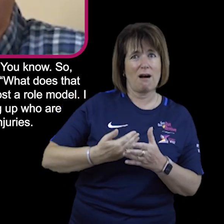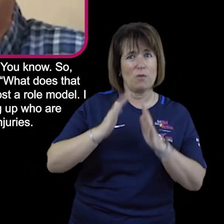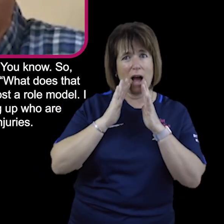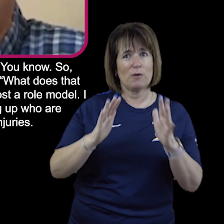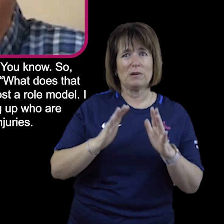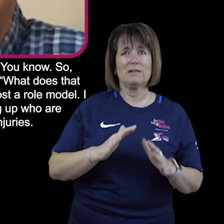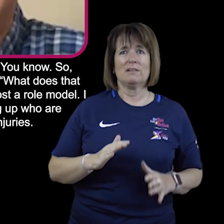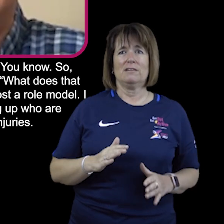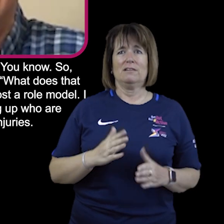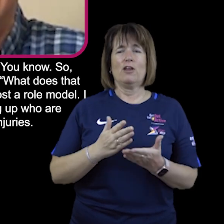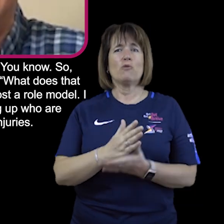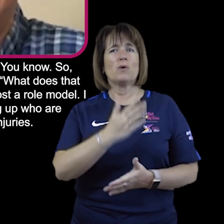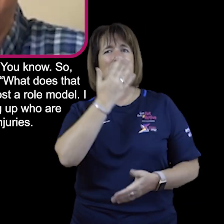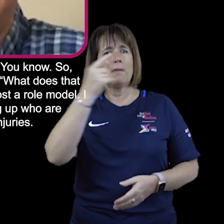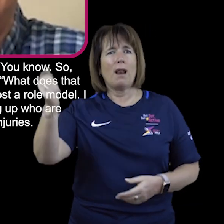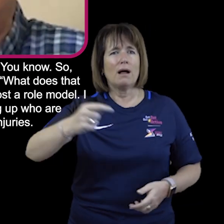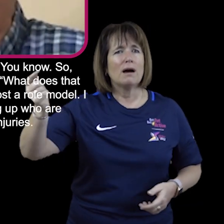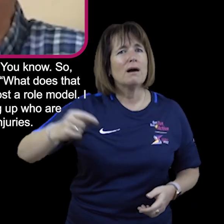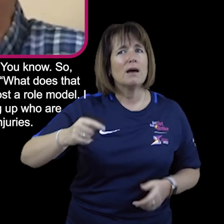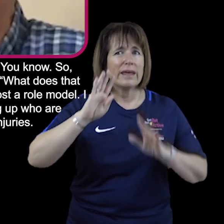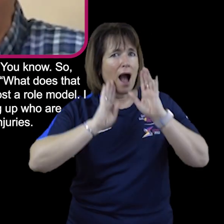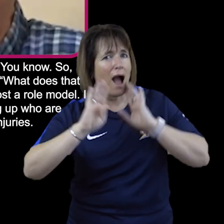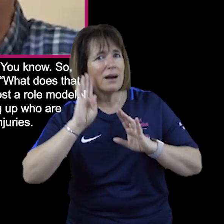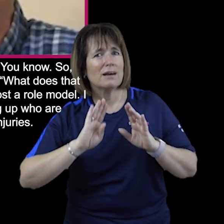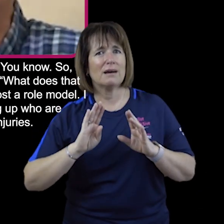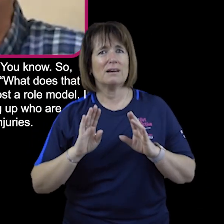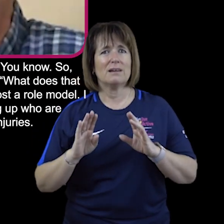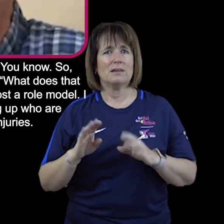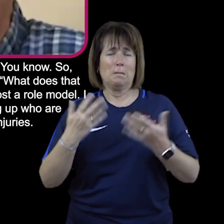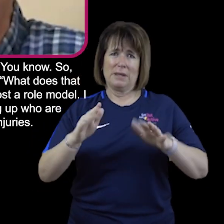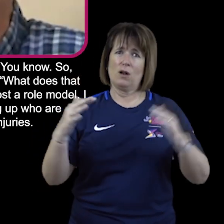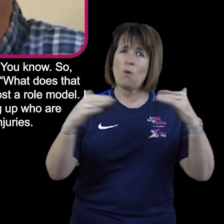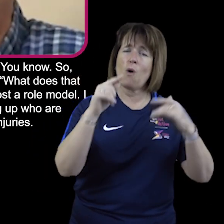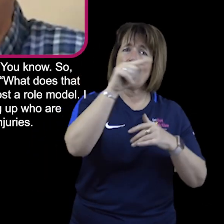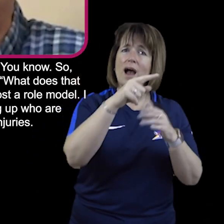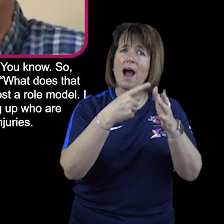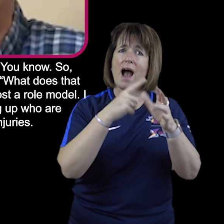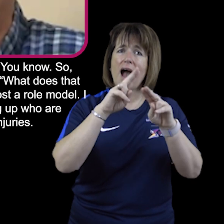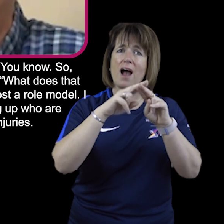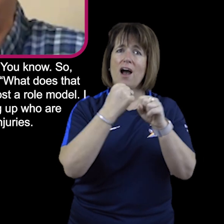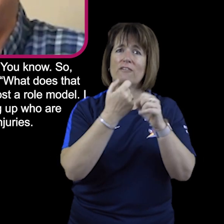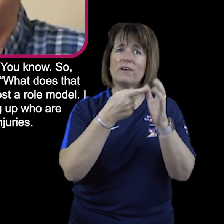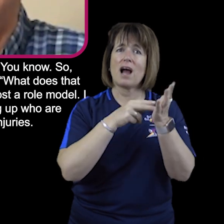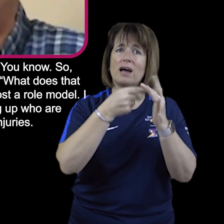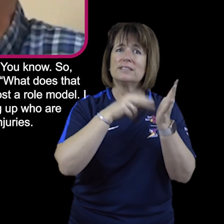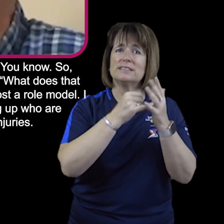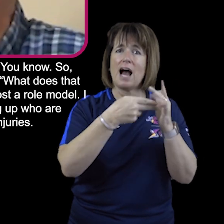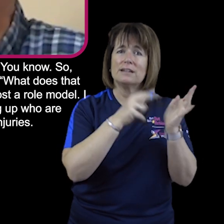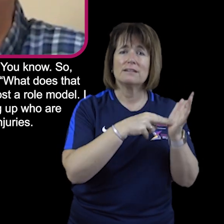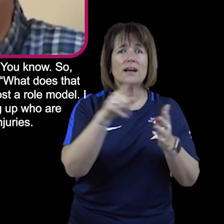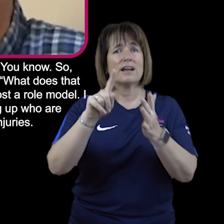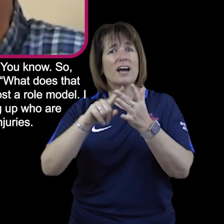be almost a role model. I don't like to say that, but, the progress you have made, because we do have people turning up who are